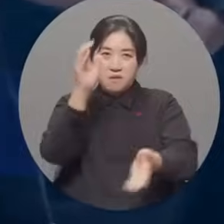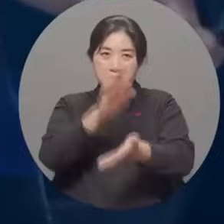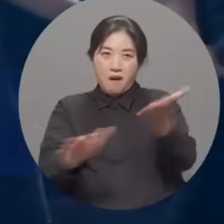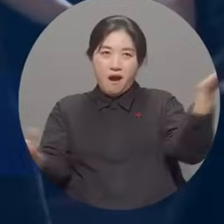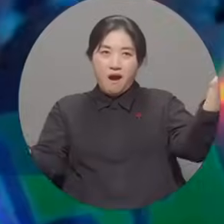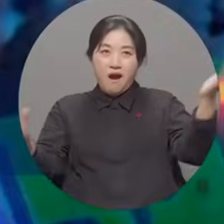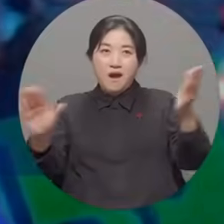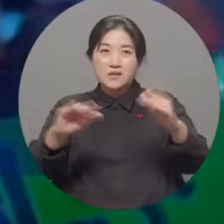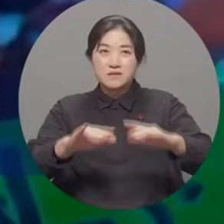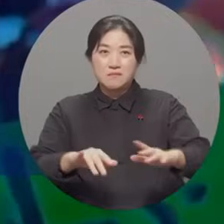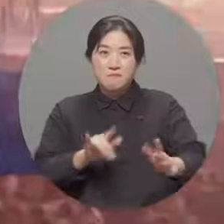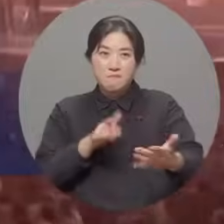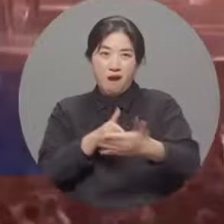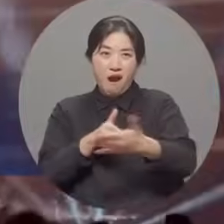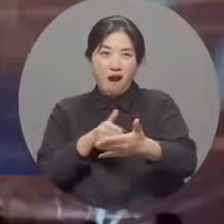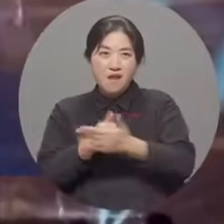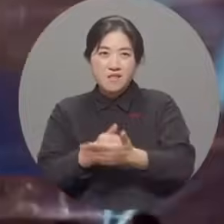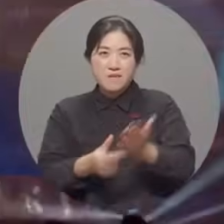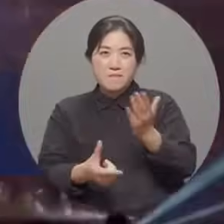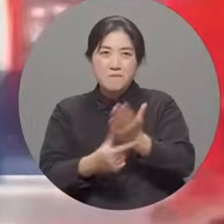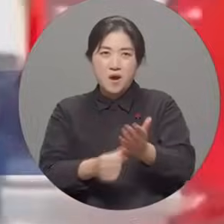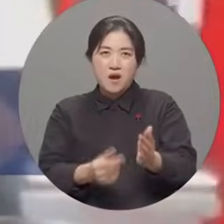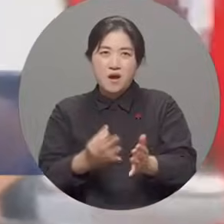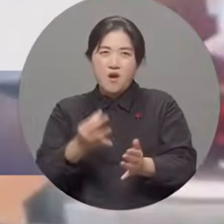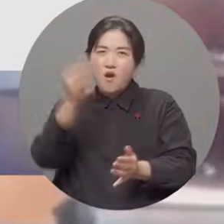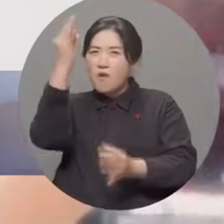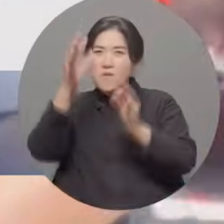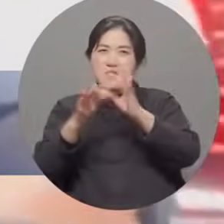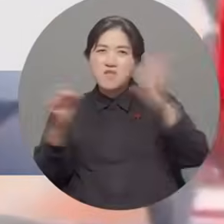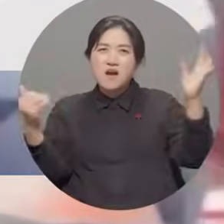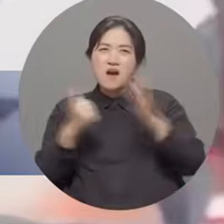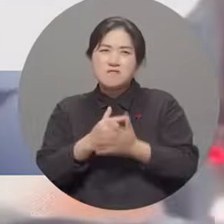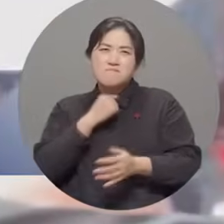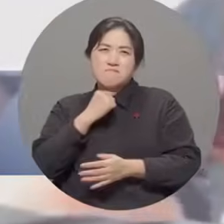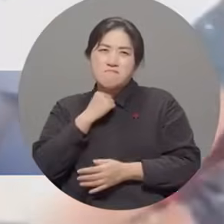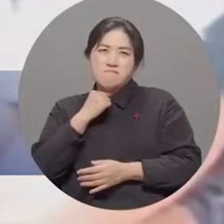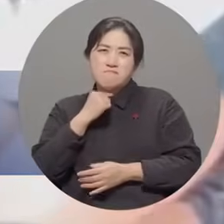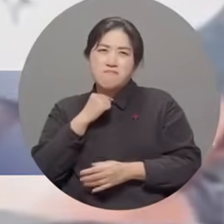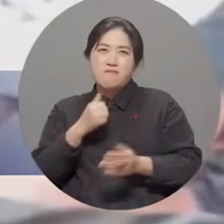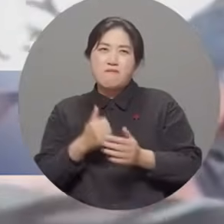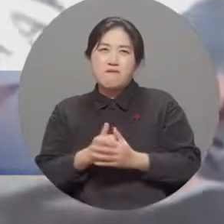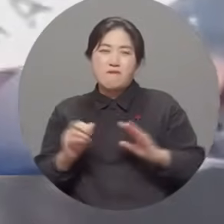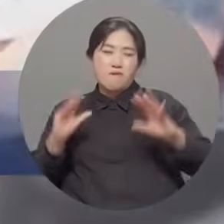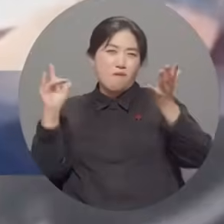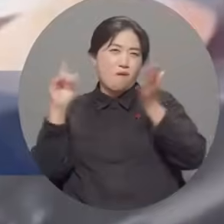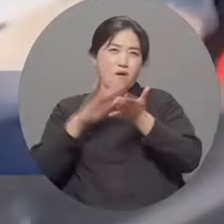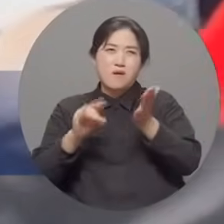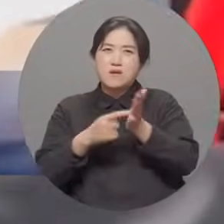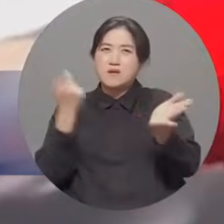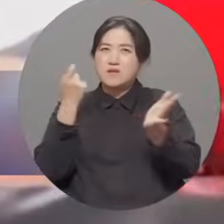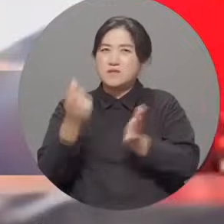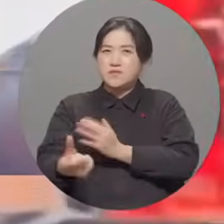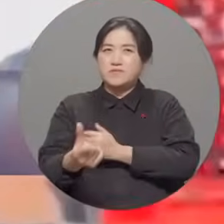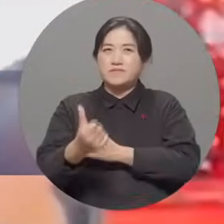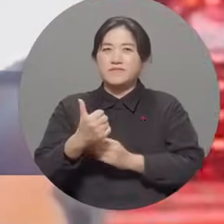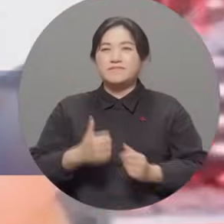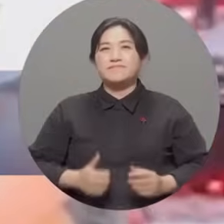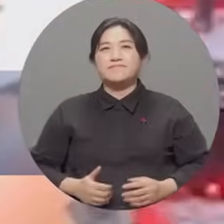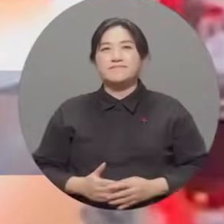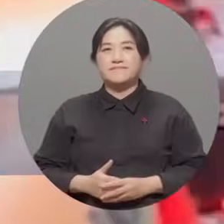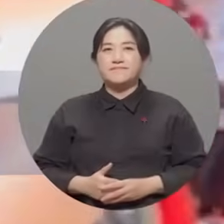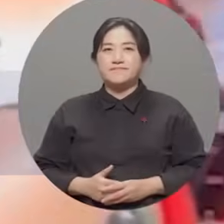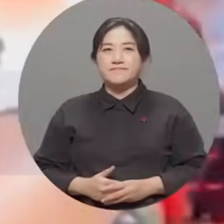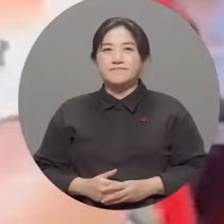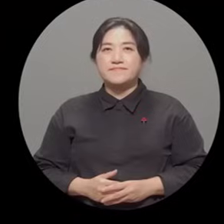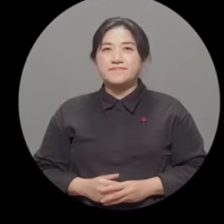are very few artists in the world who face virtually infinite demand for seats to their concerts at almost